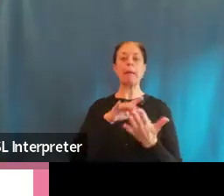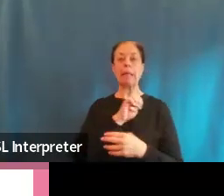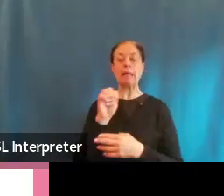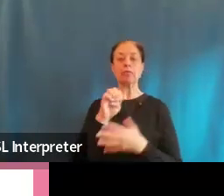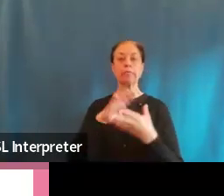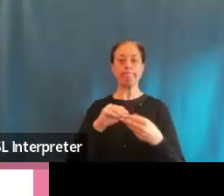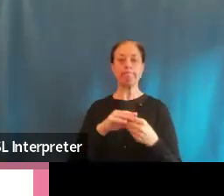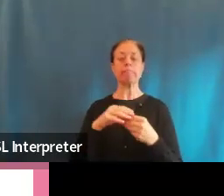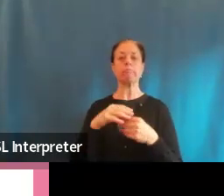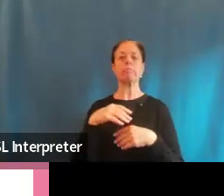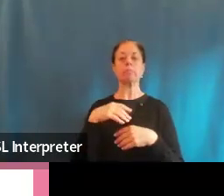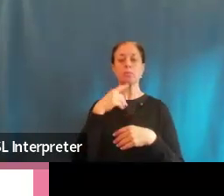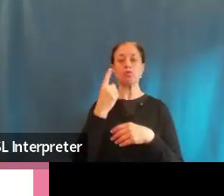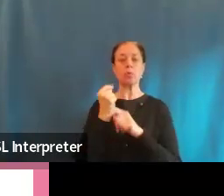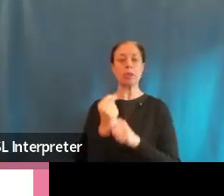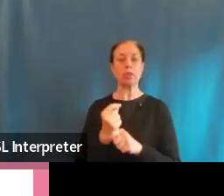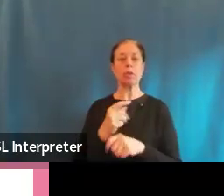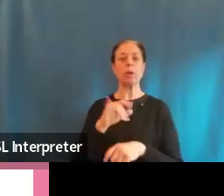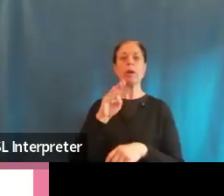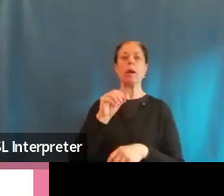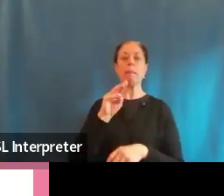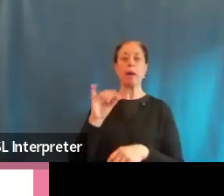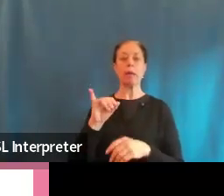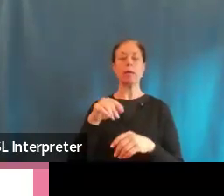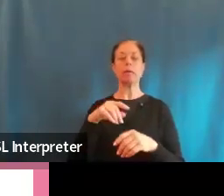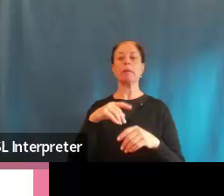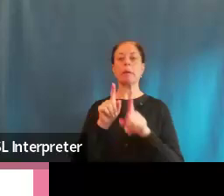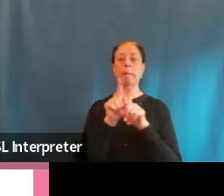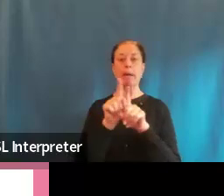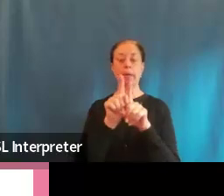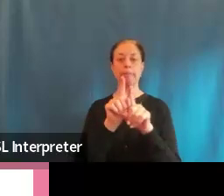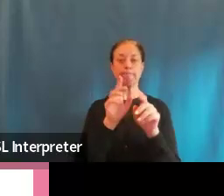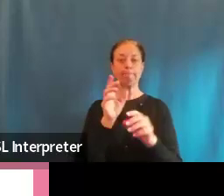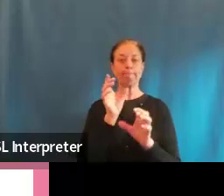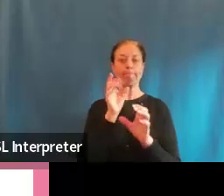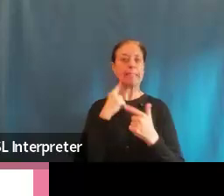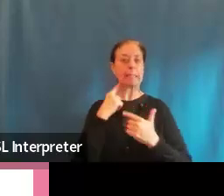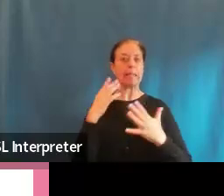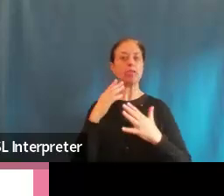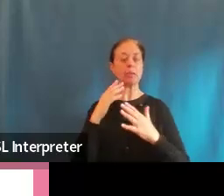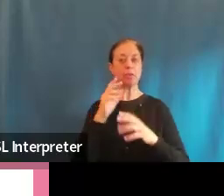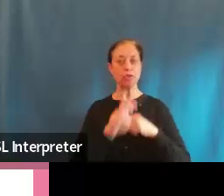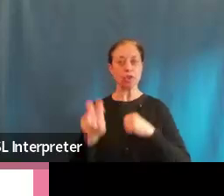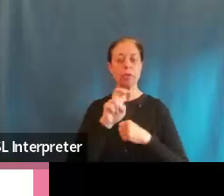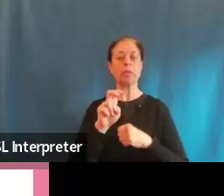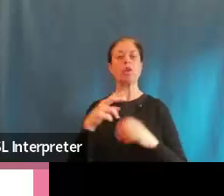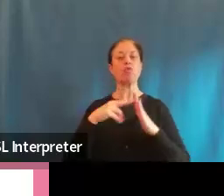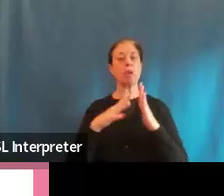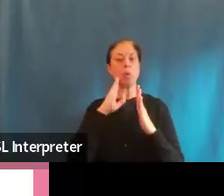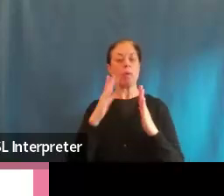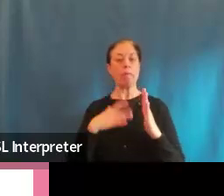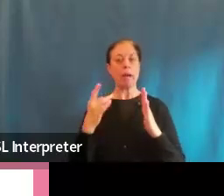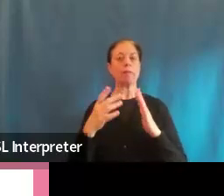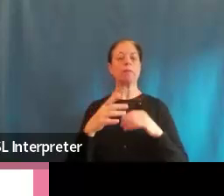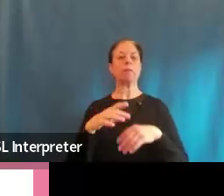storytelling traditions, as Imani and her companion embark on their most dangerous journey yet, readers will find plenty of suspense and